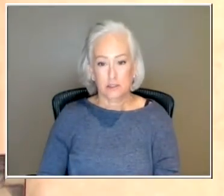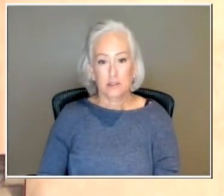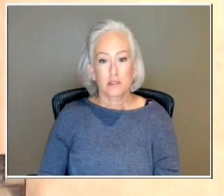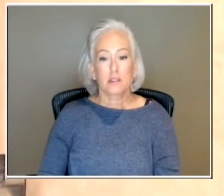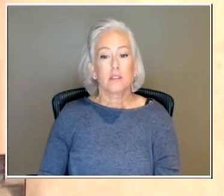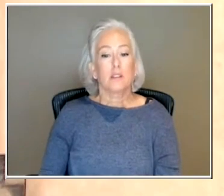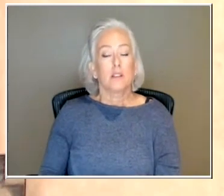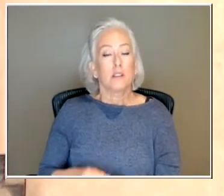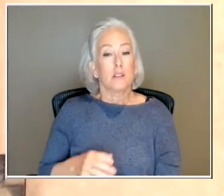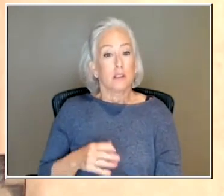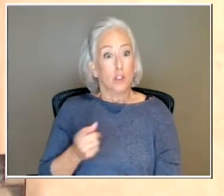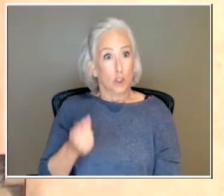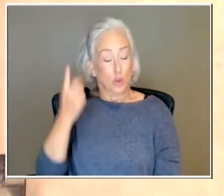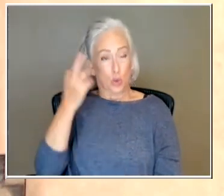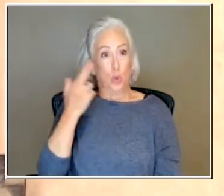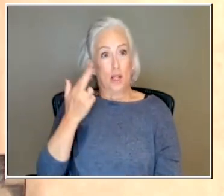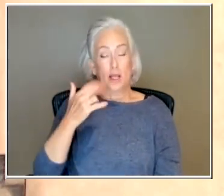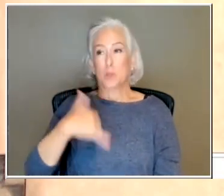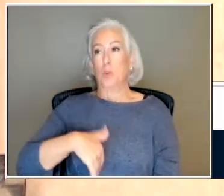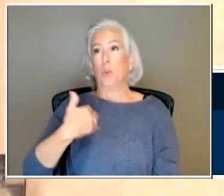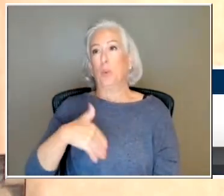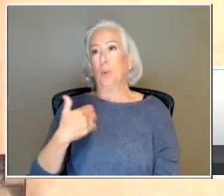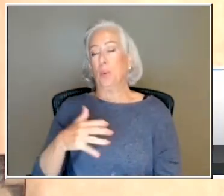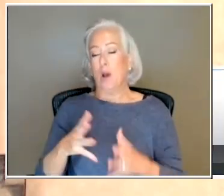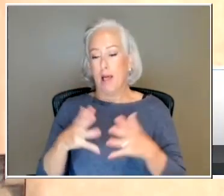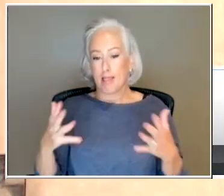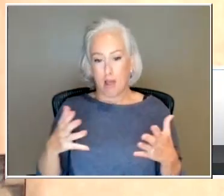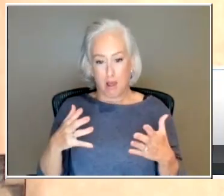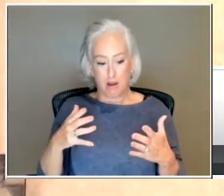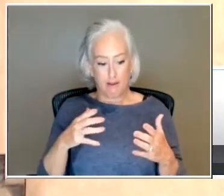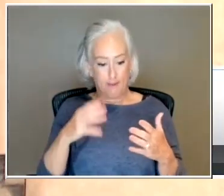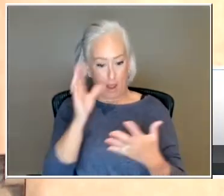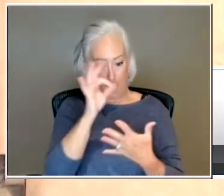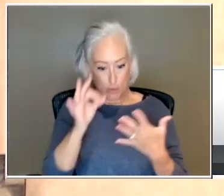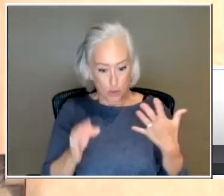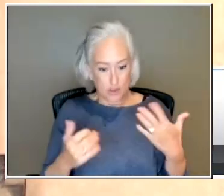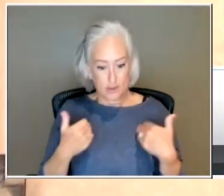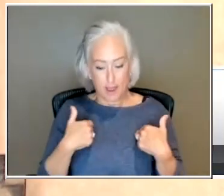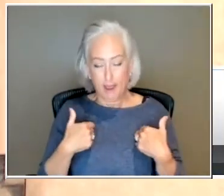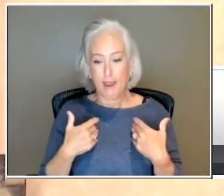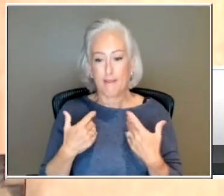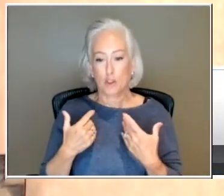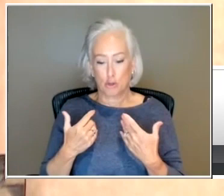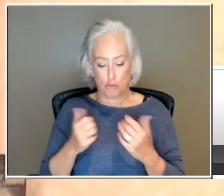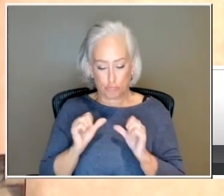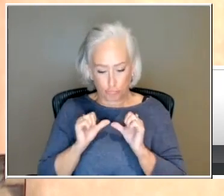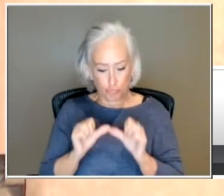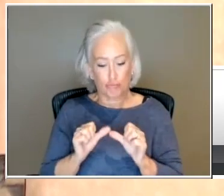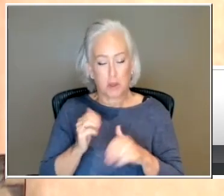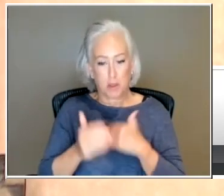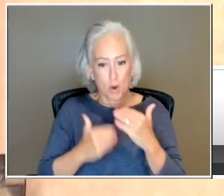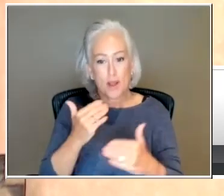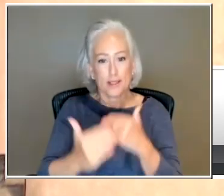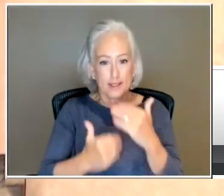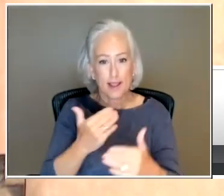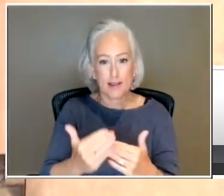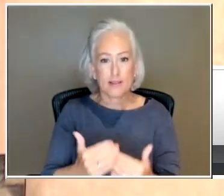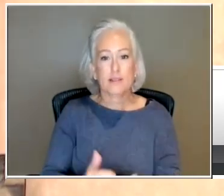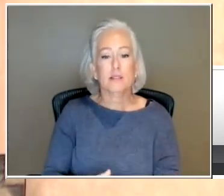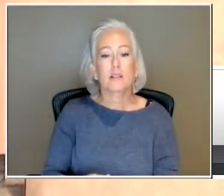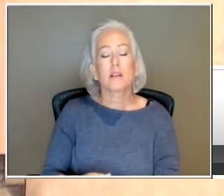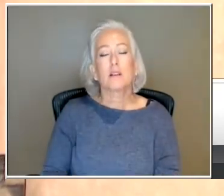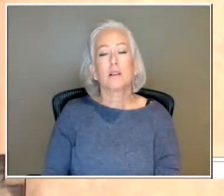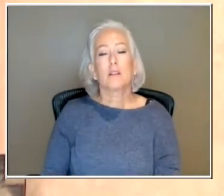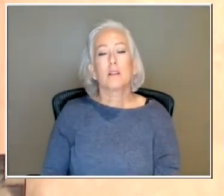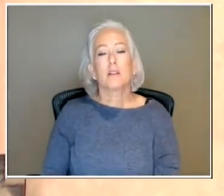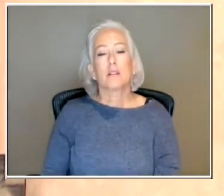and again, you realize there's so many different ways you can go about the whole process of dealing with prostate cancer,